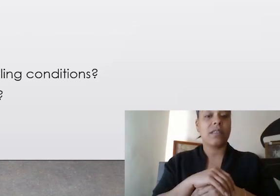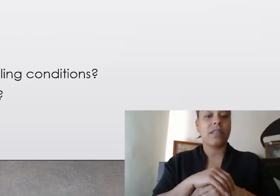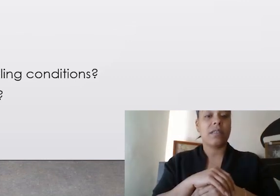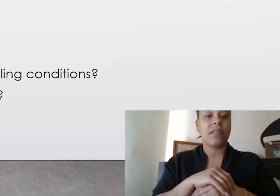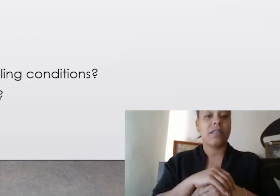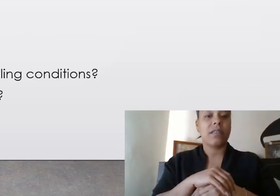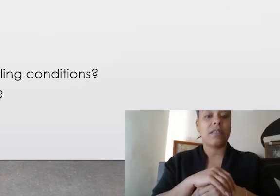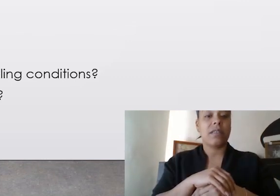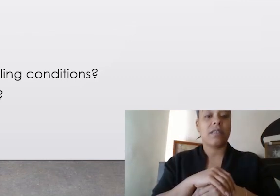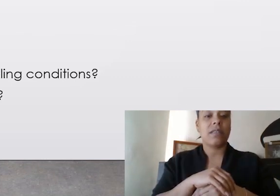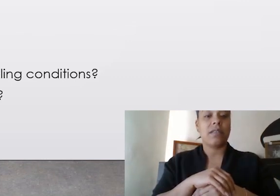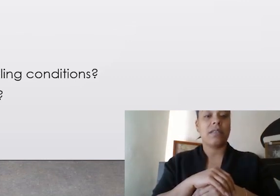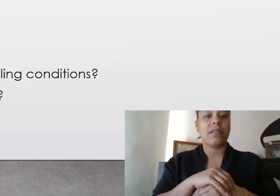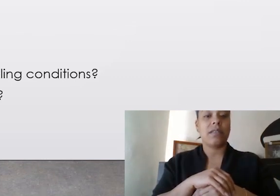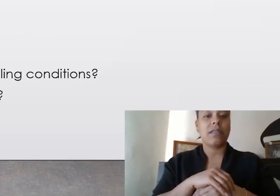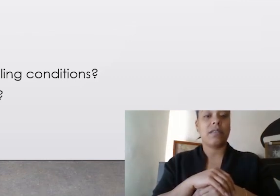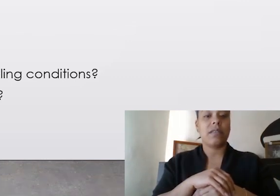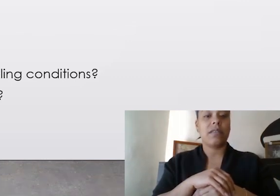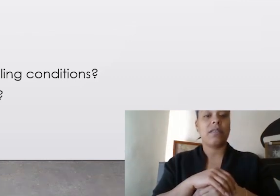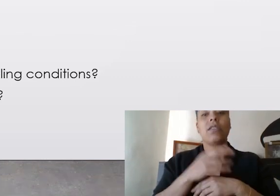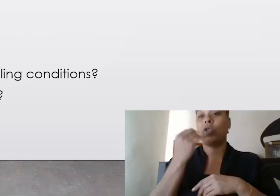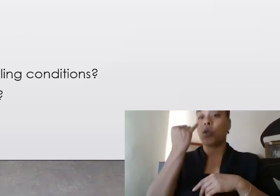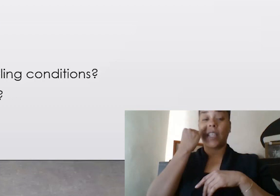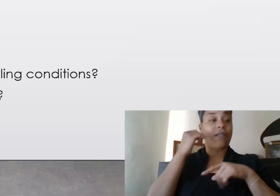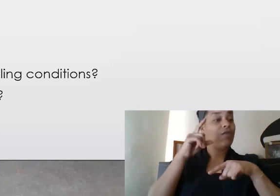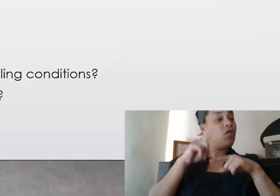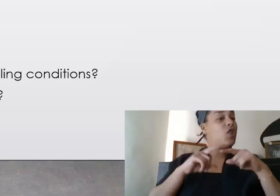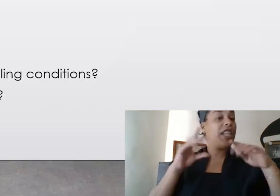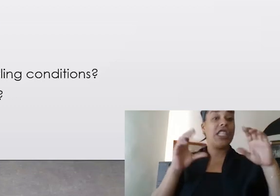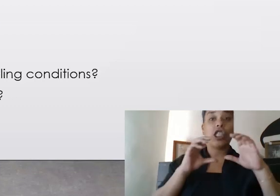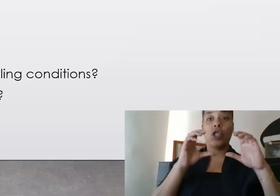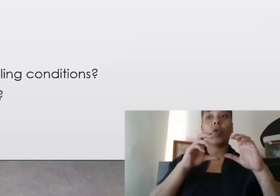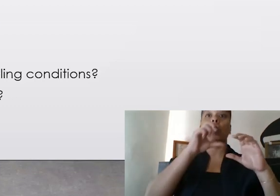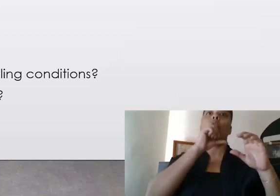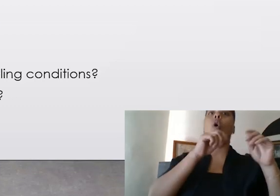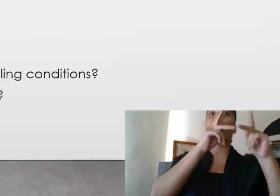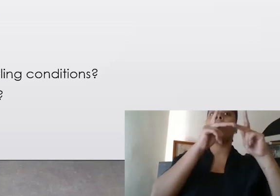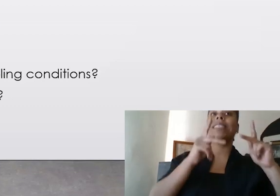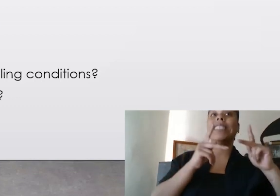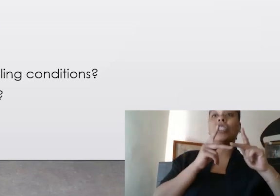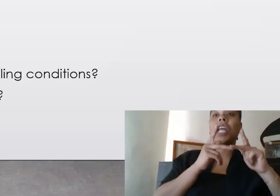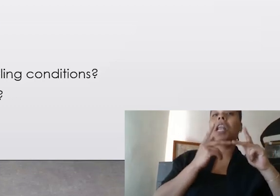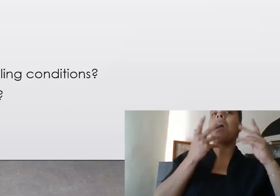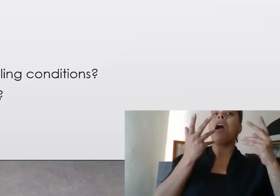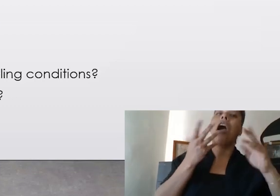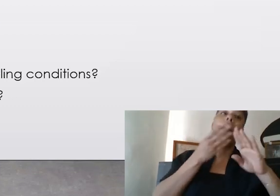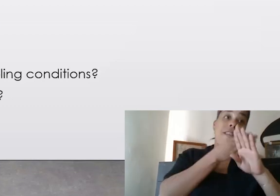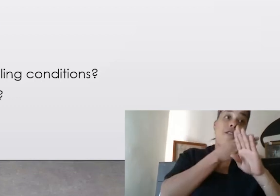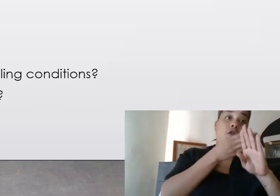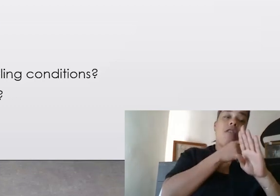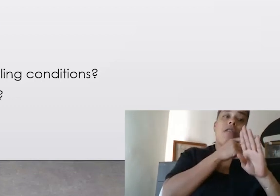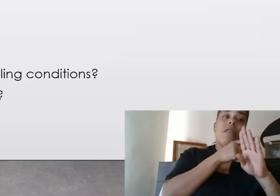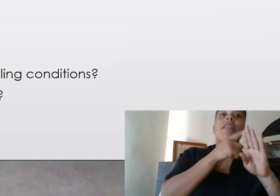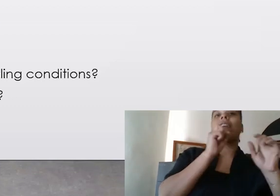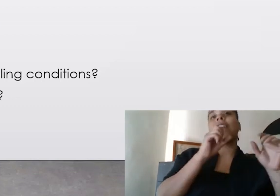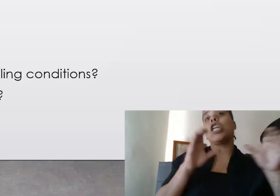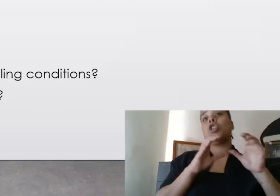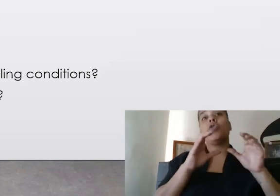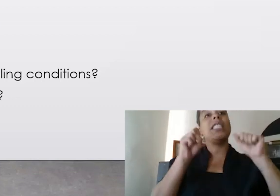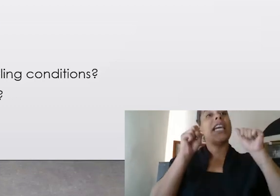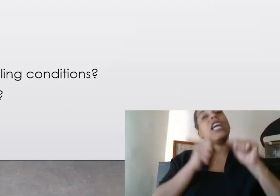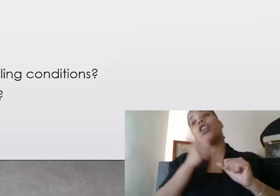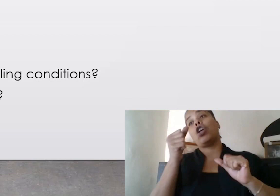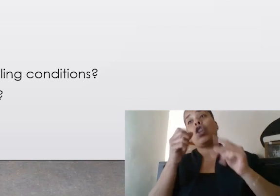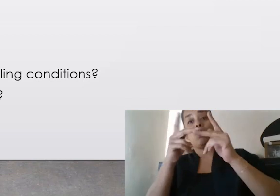before, can you do another position that's in your field based on your education and experience? And if that's a yes,